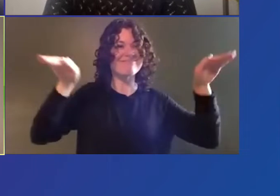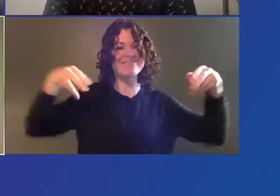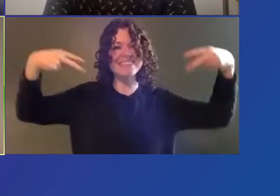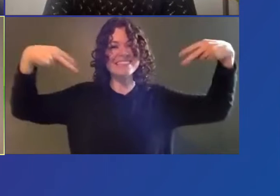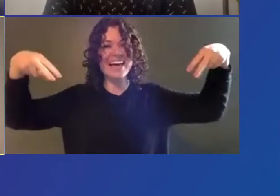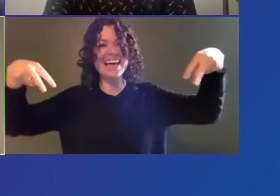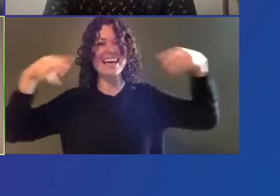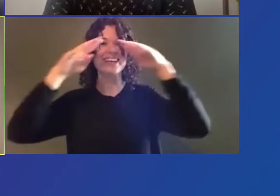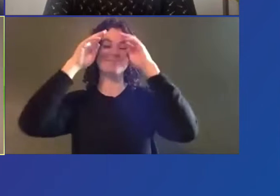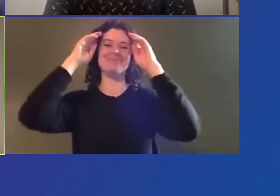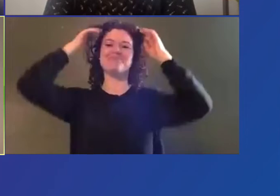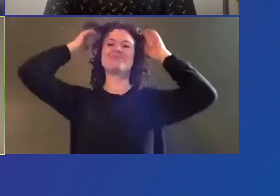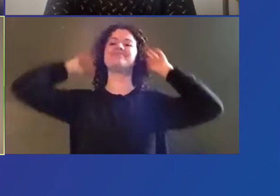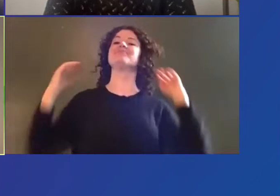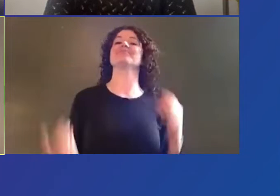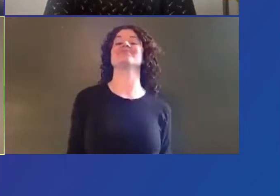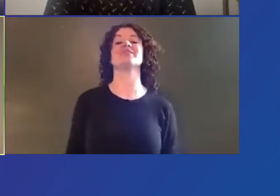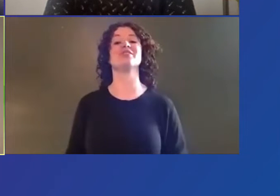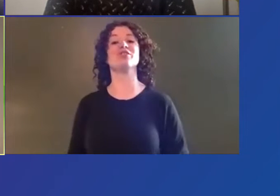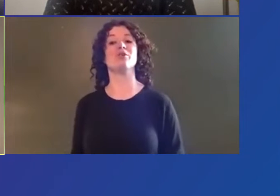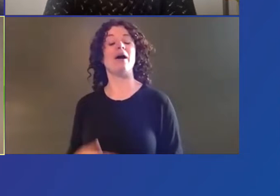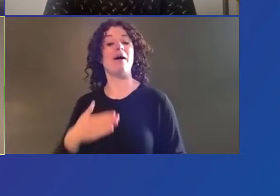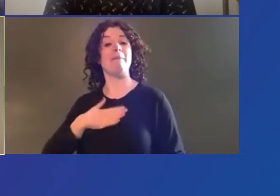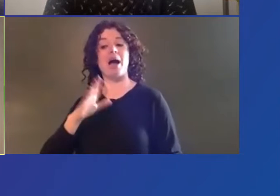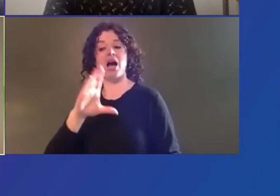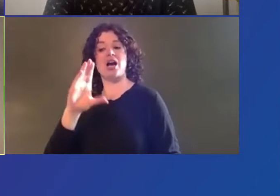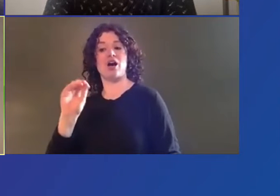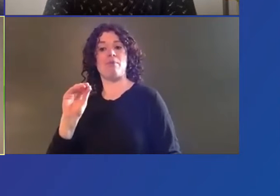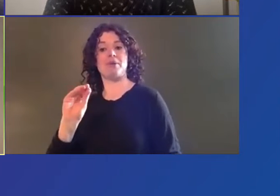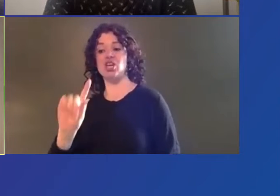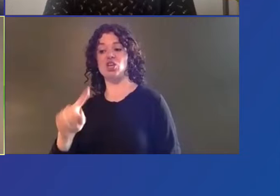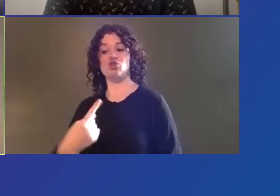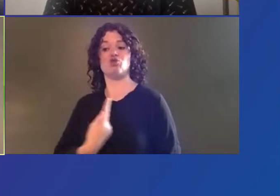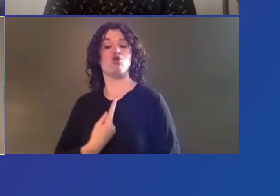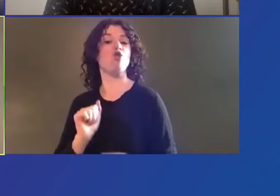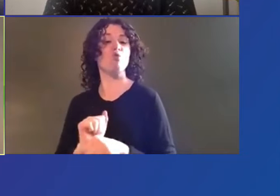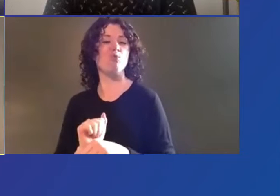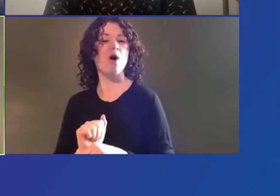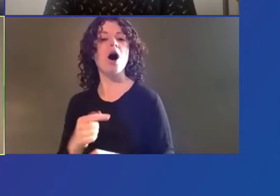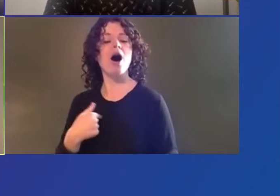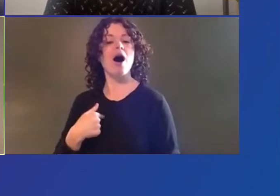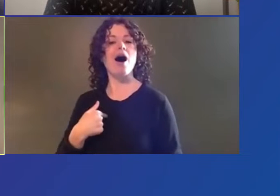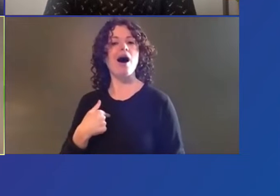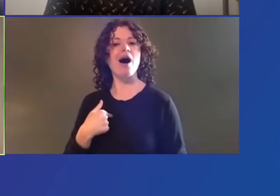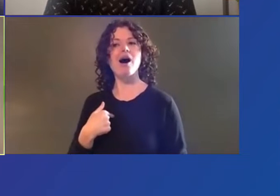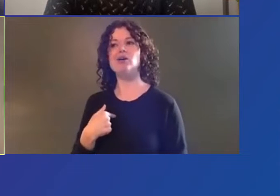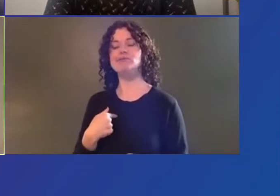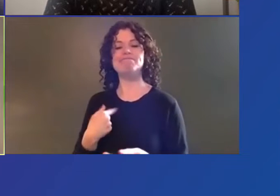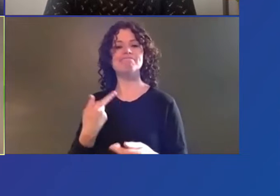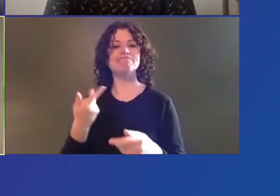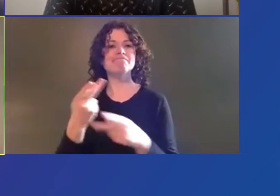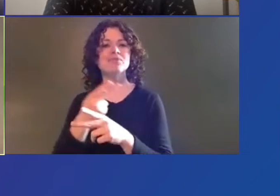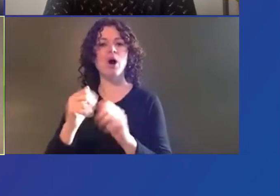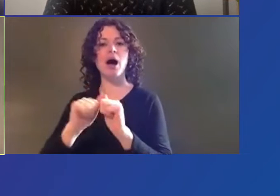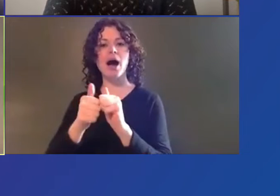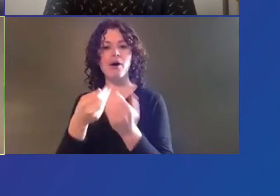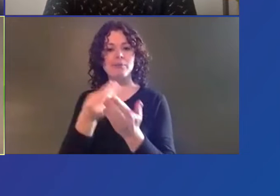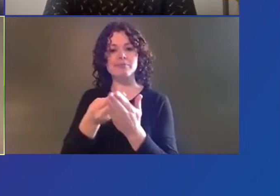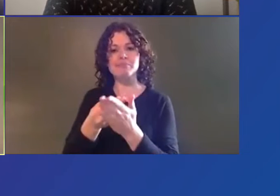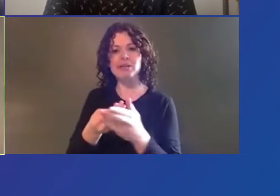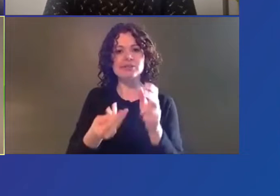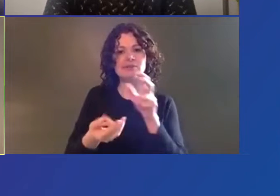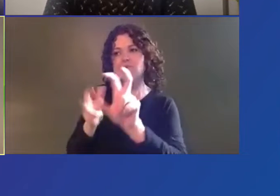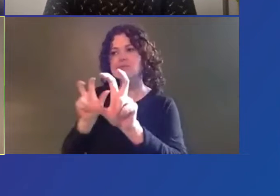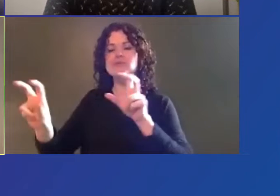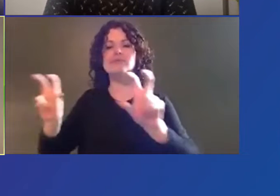my company, instead of doing solo work, I decided to find ways to compensate the artist. But this came at